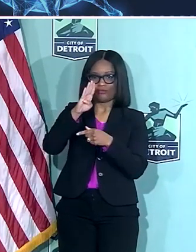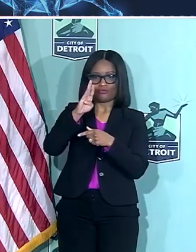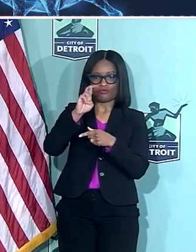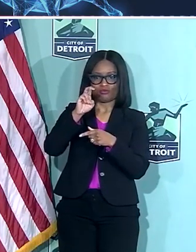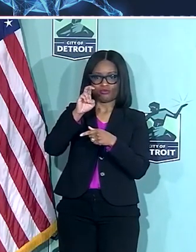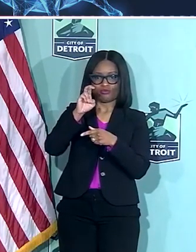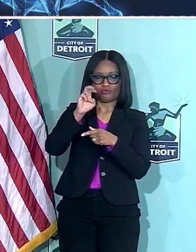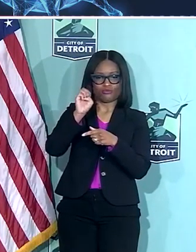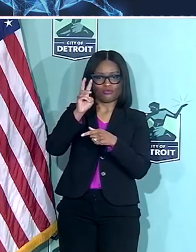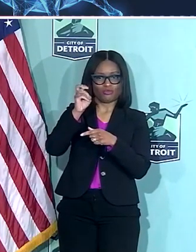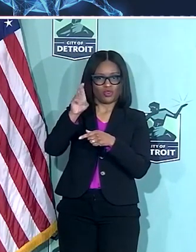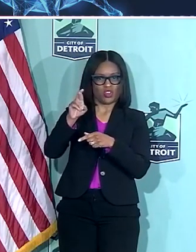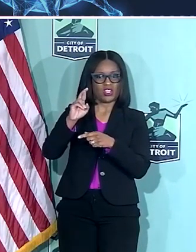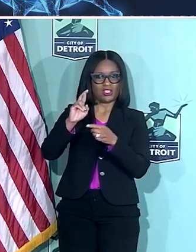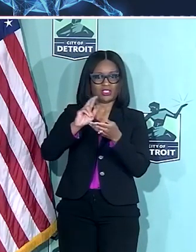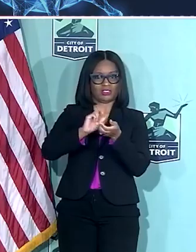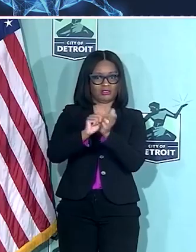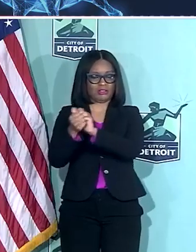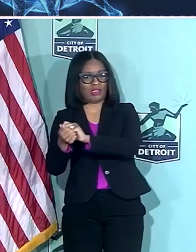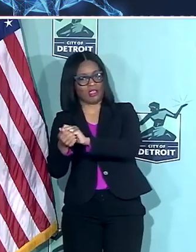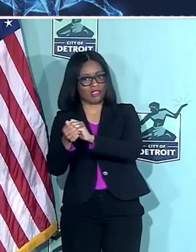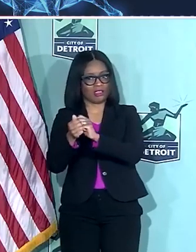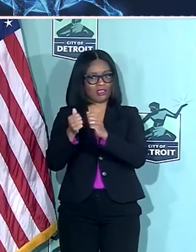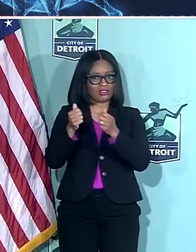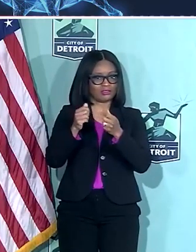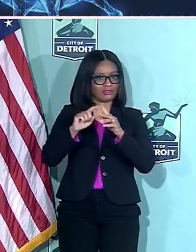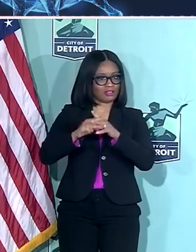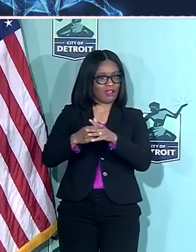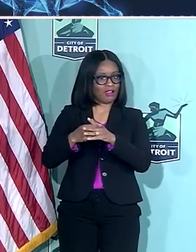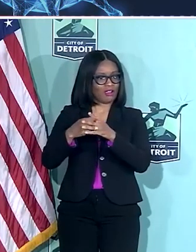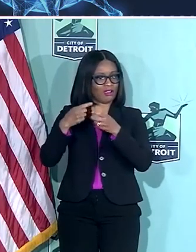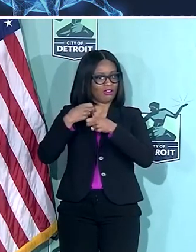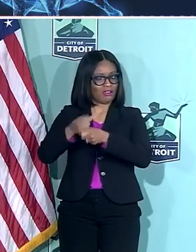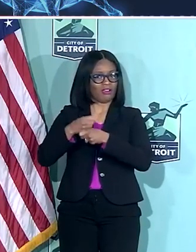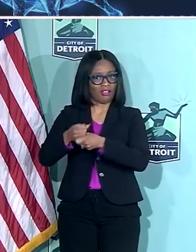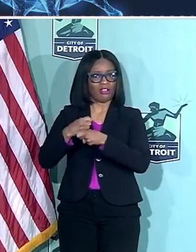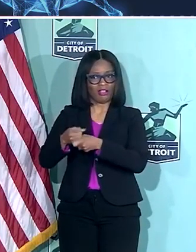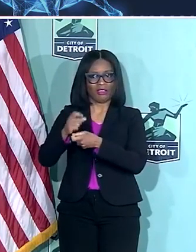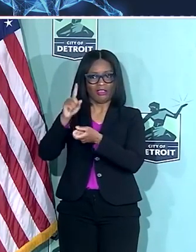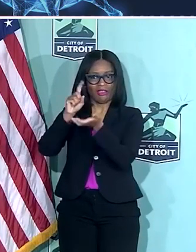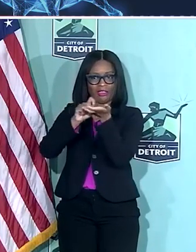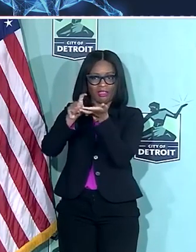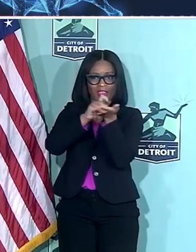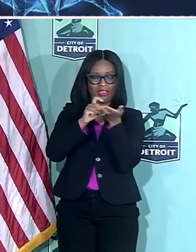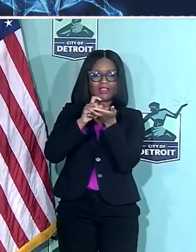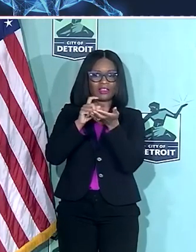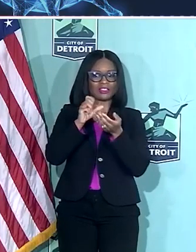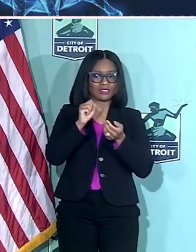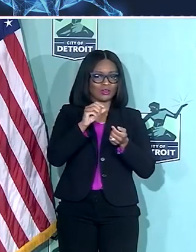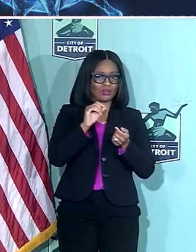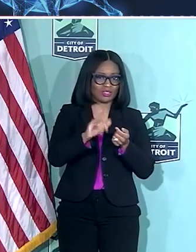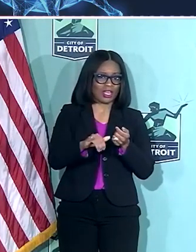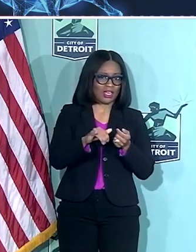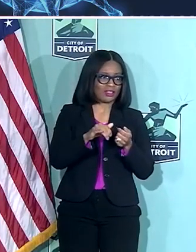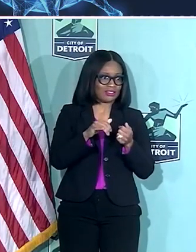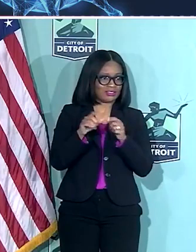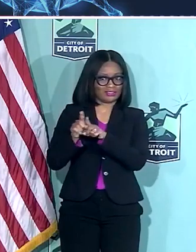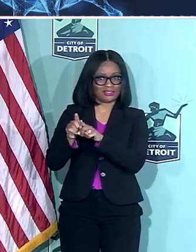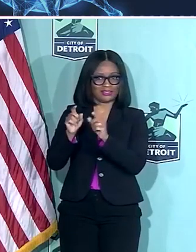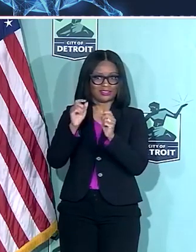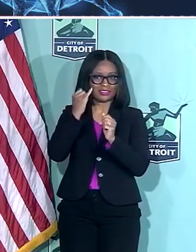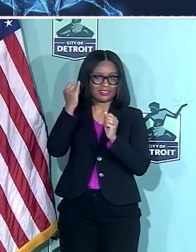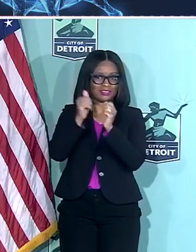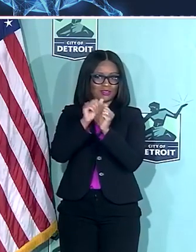the re-engagement. And for that reason, I think that Bedrock and the Rock family of companies have committed millions of dollars and significant